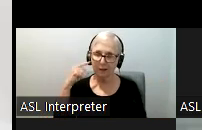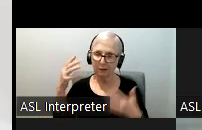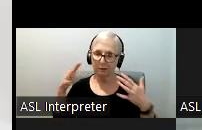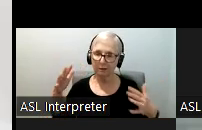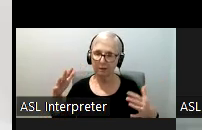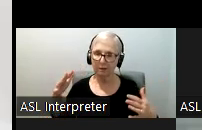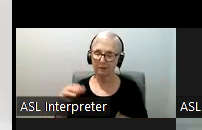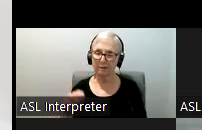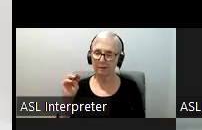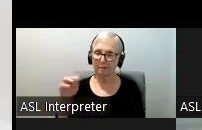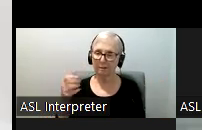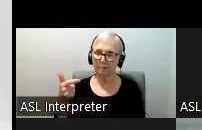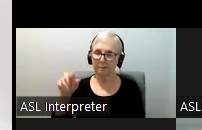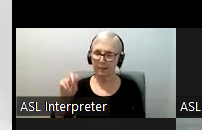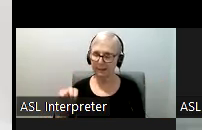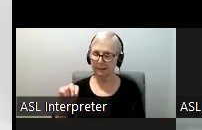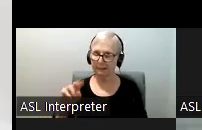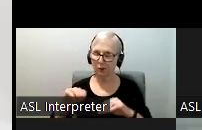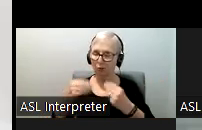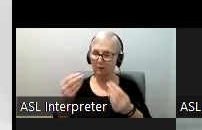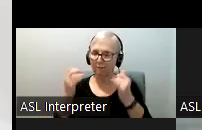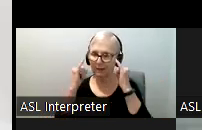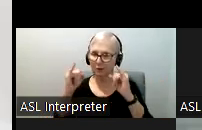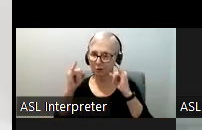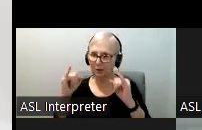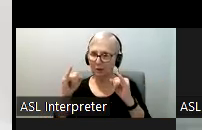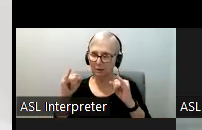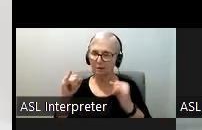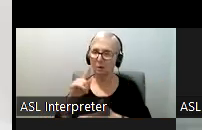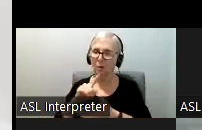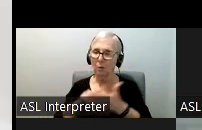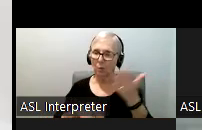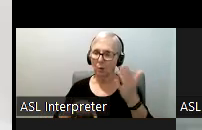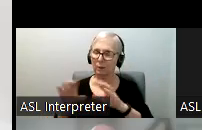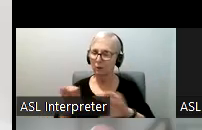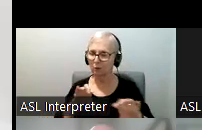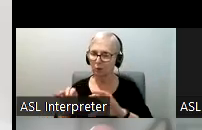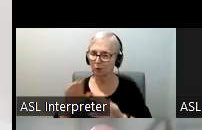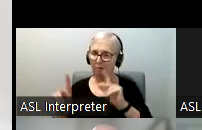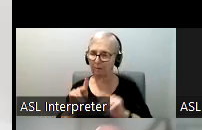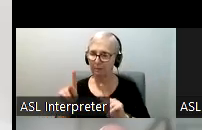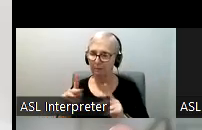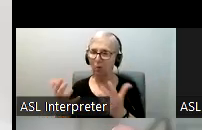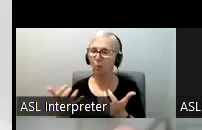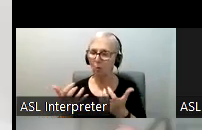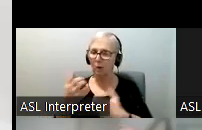can you give us instructions for what to do if people are interested in making public